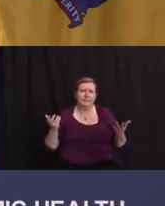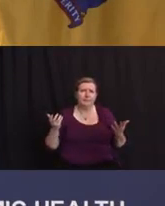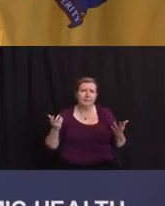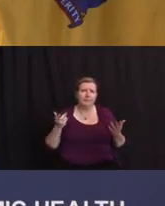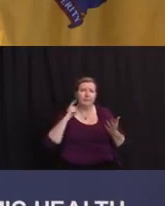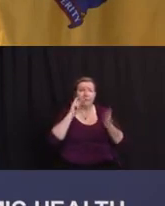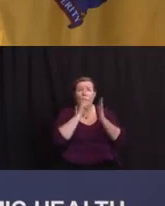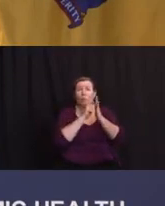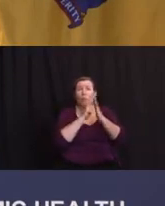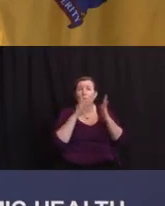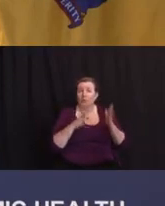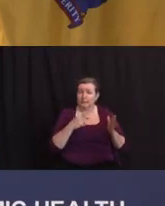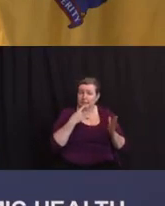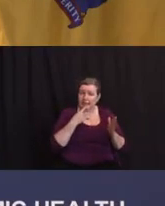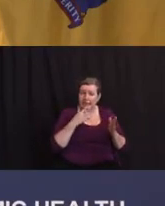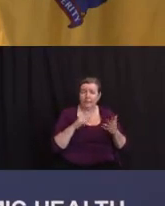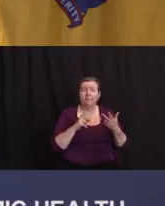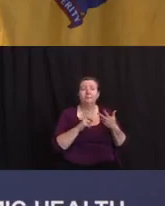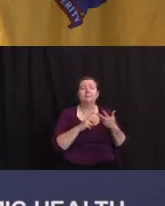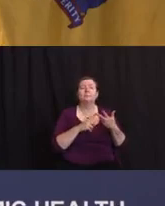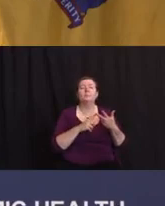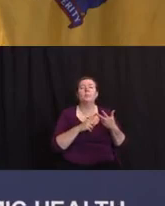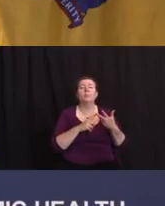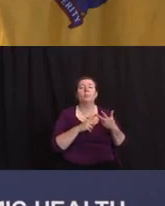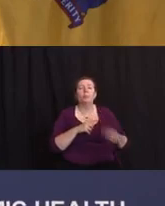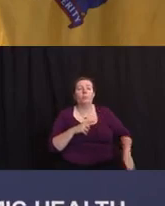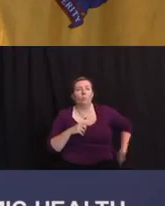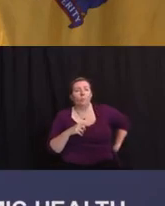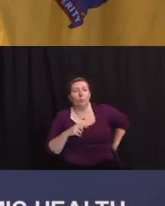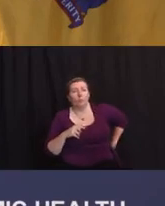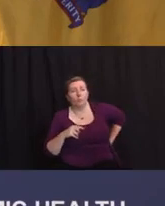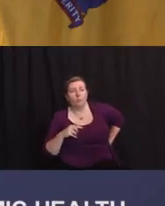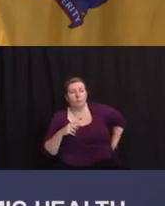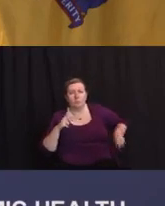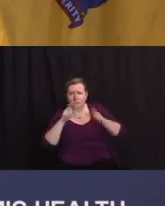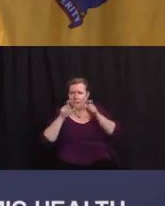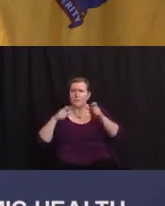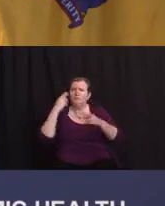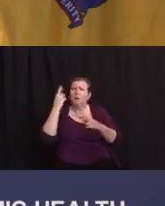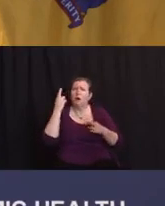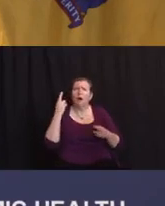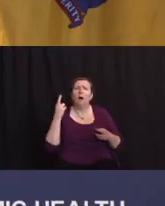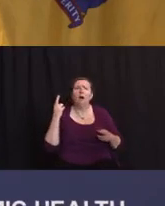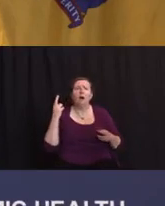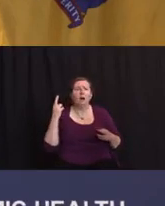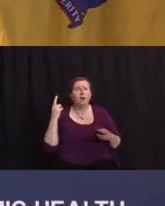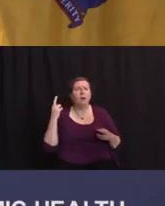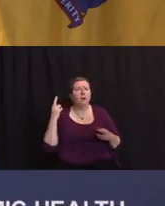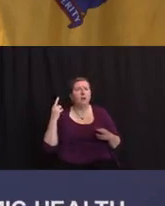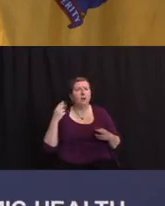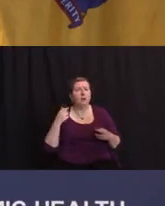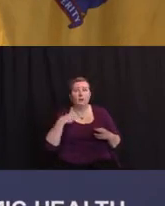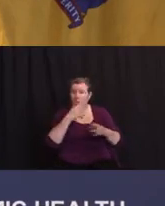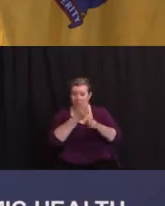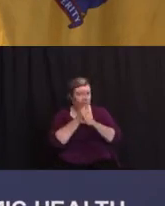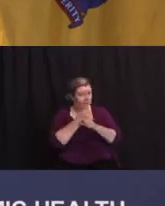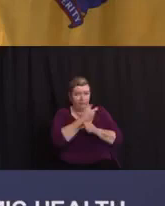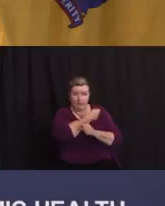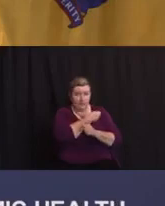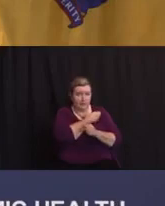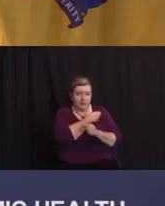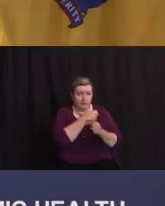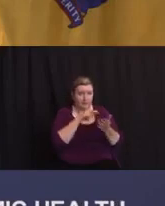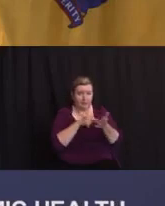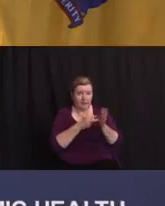another factor is beginning to take hold, and that is people realizing they will be boxed out of certain activities